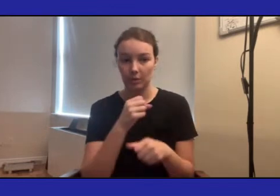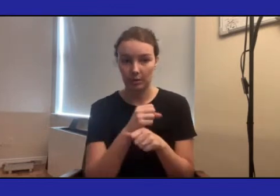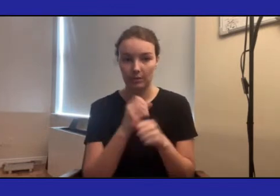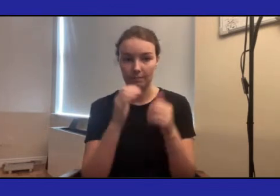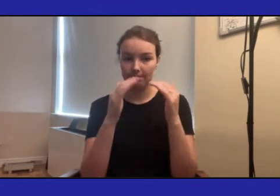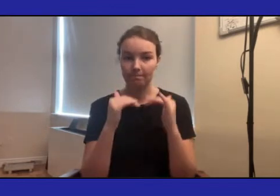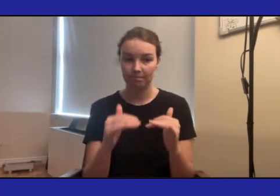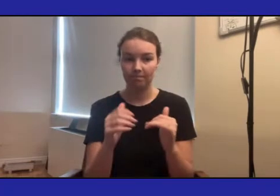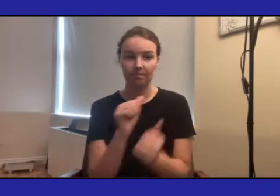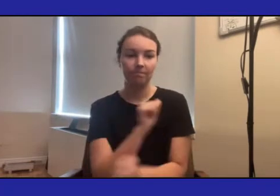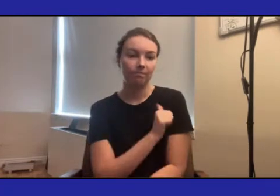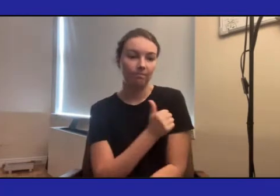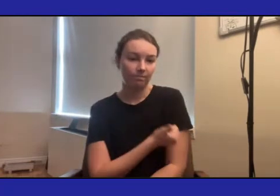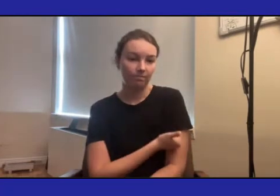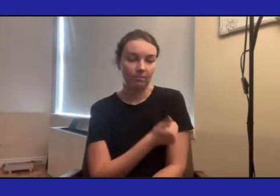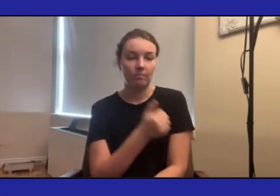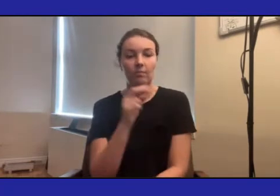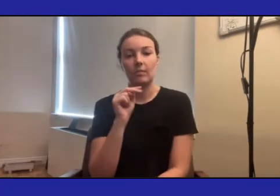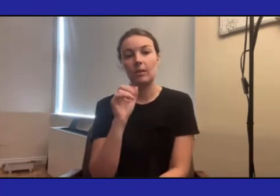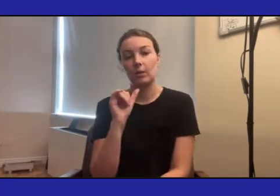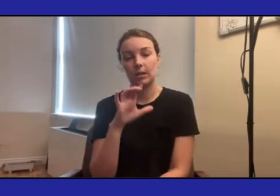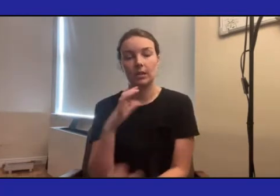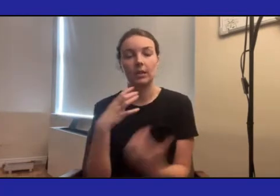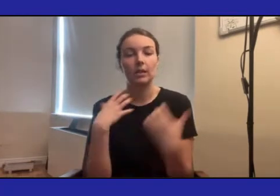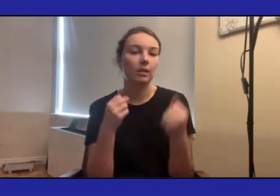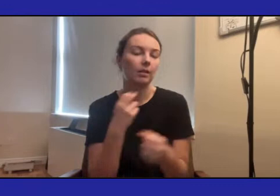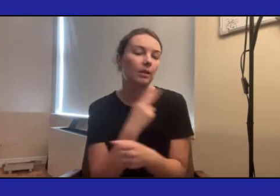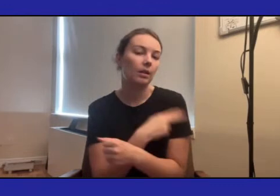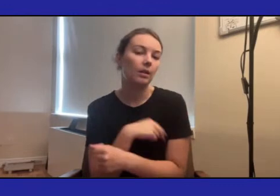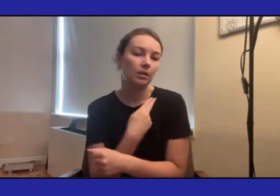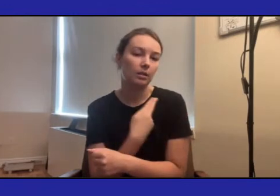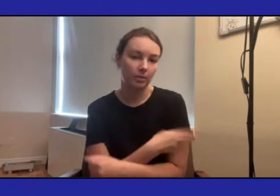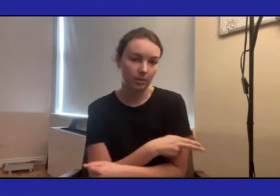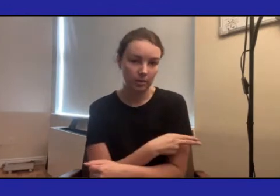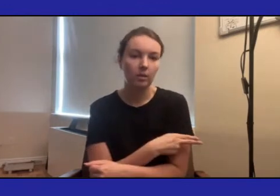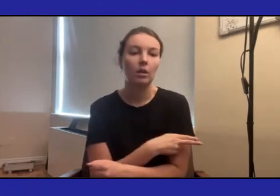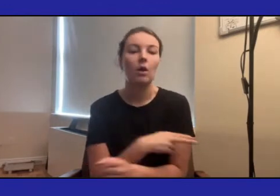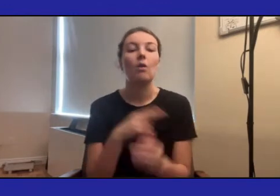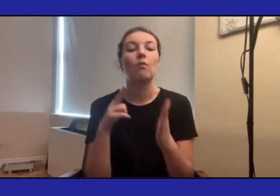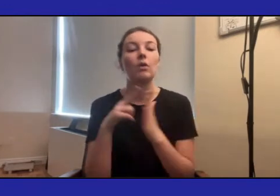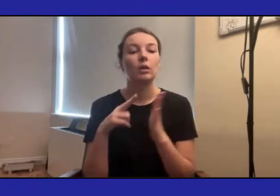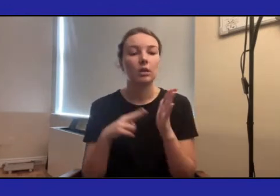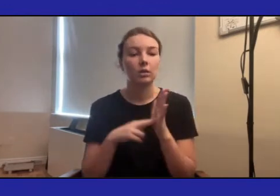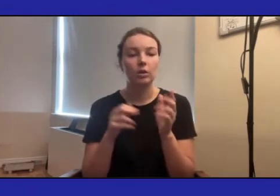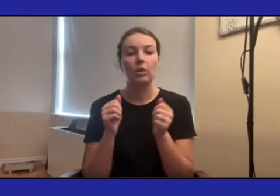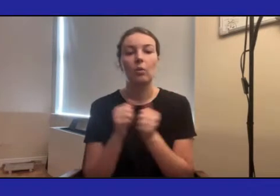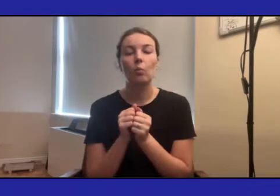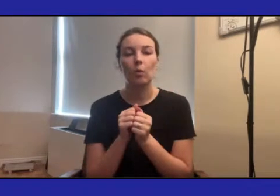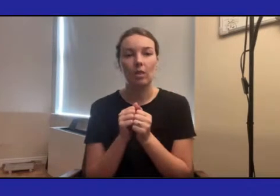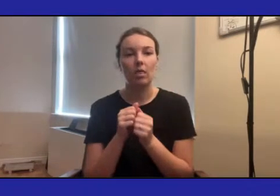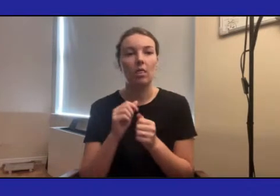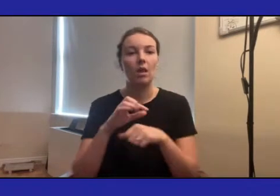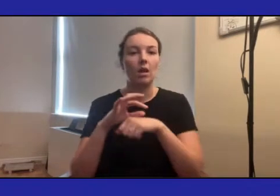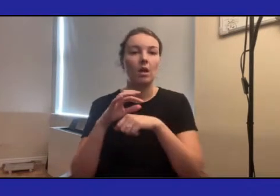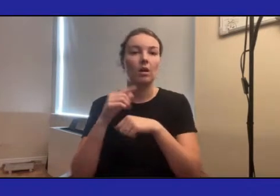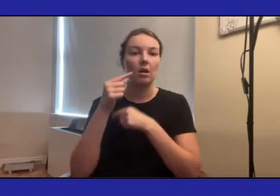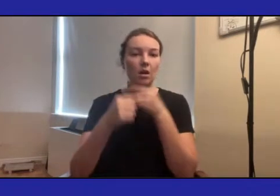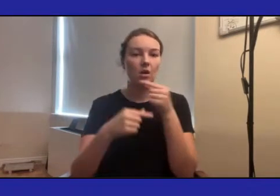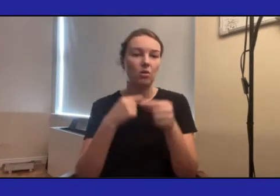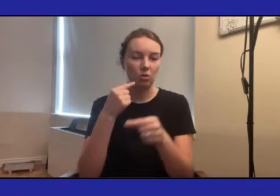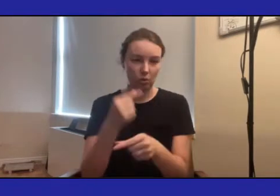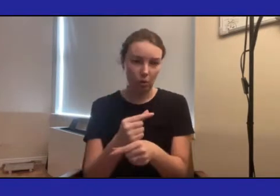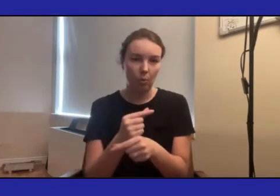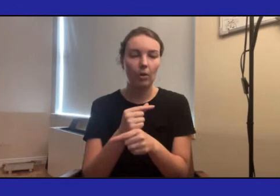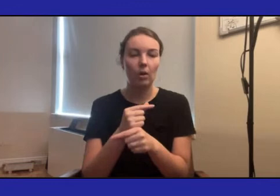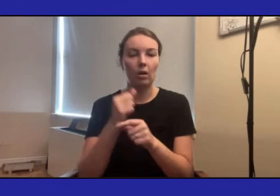New York City Health and Hospitals Corporation to execute a requirements contract with BA Global Construction Corp. For a not-to-exceed amount of